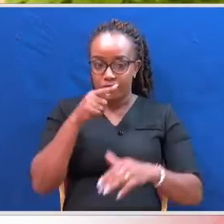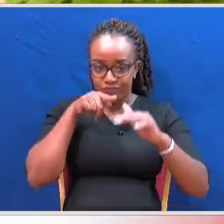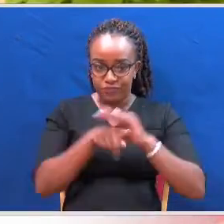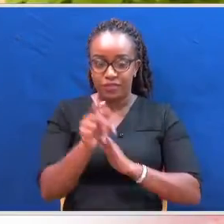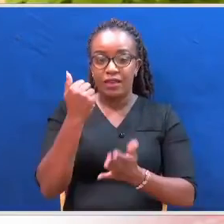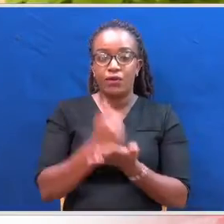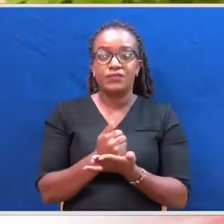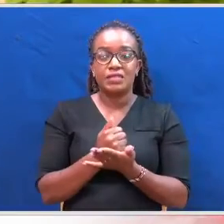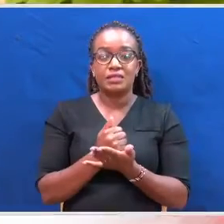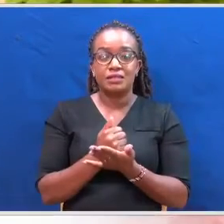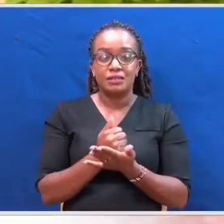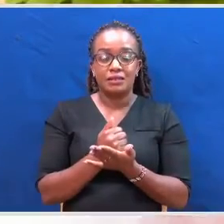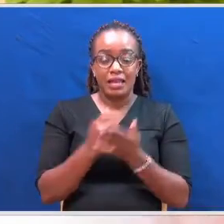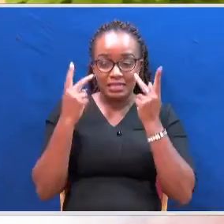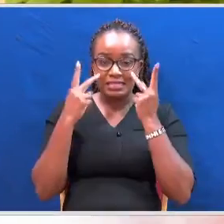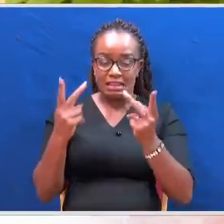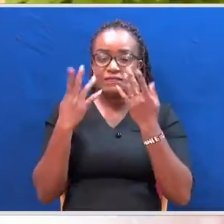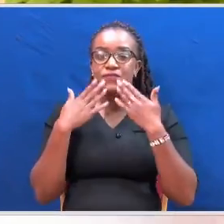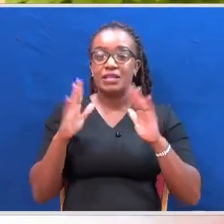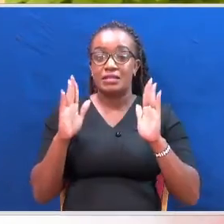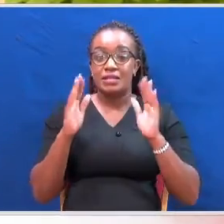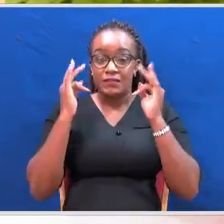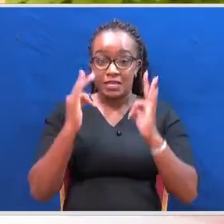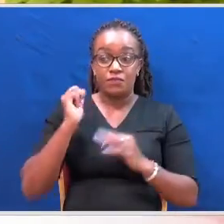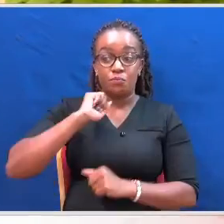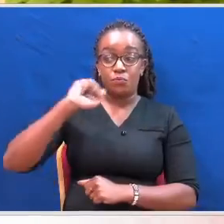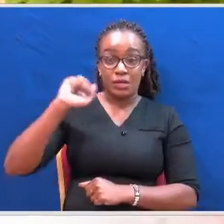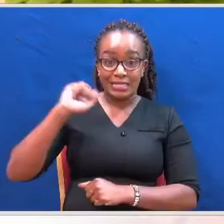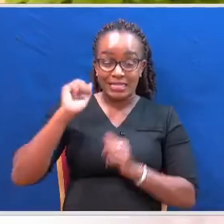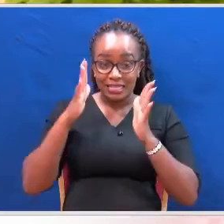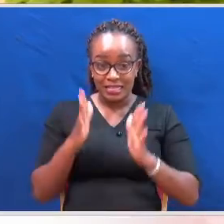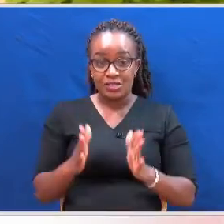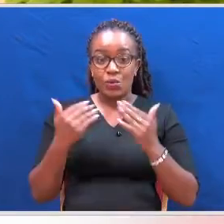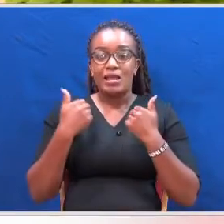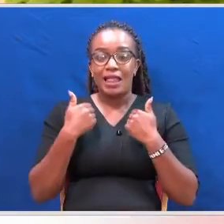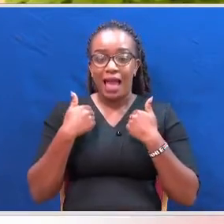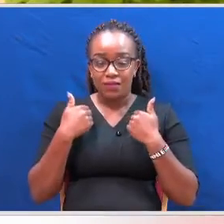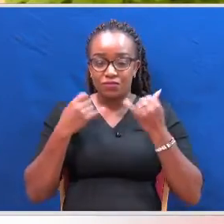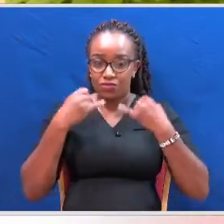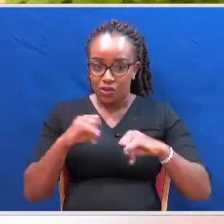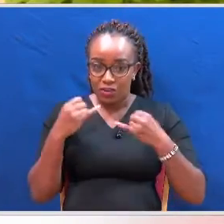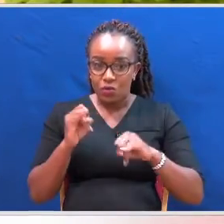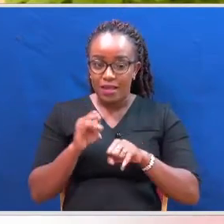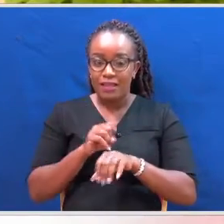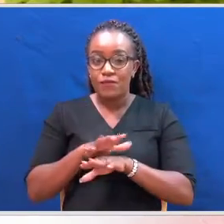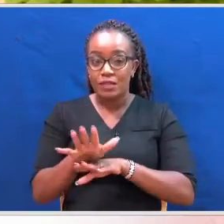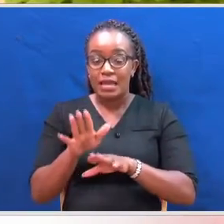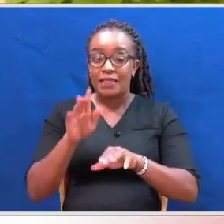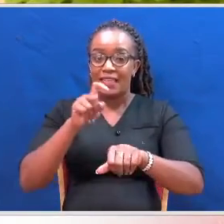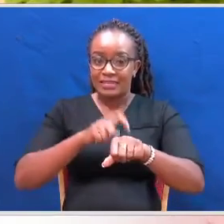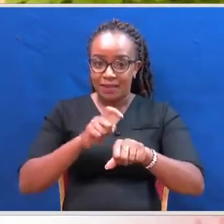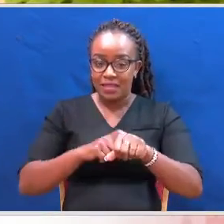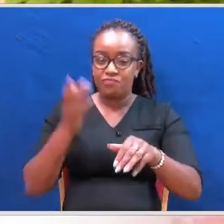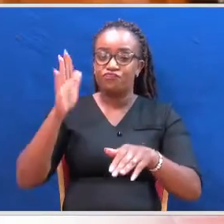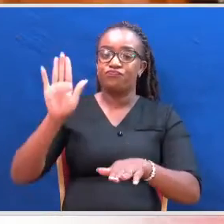and I think we've seen that, even if politicians will have commentary, will try to influence, but once they take the oath of office,